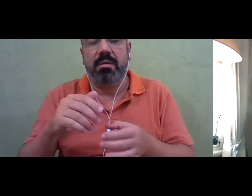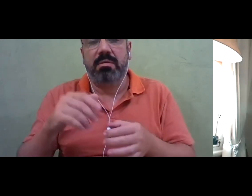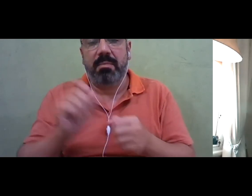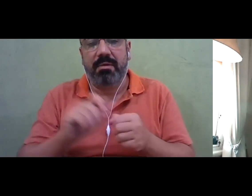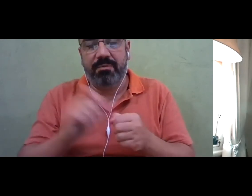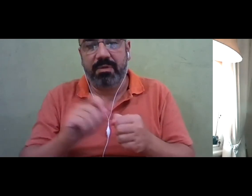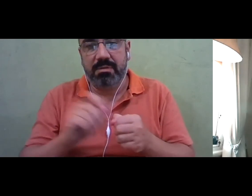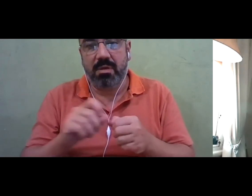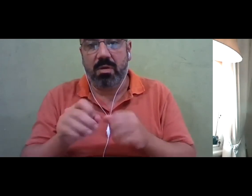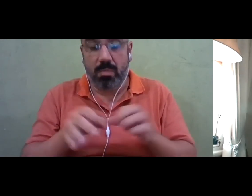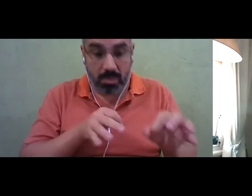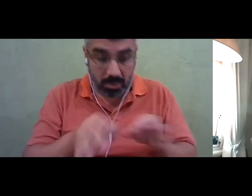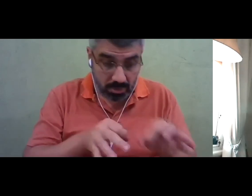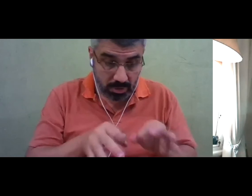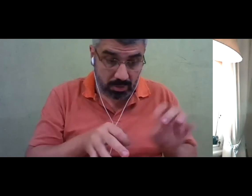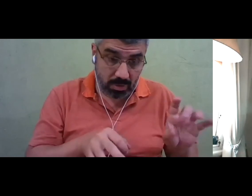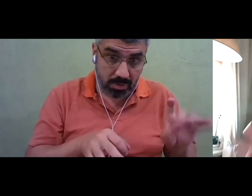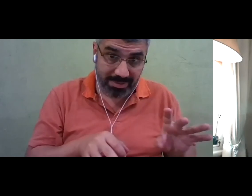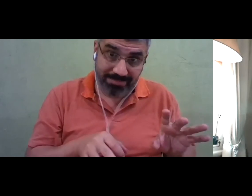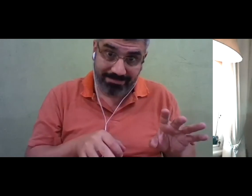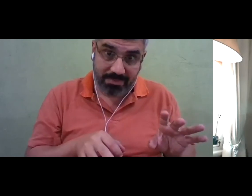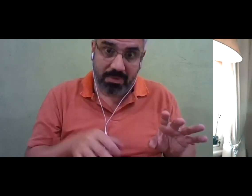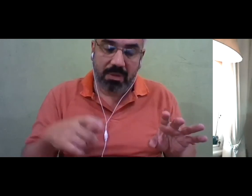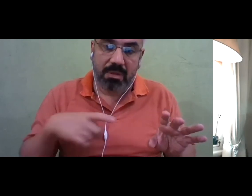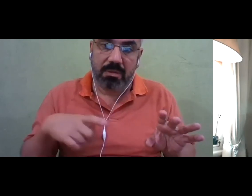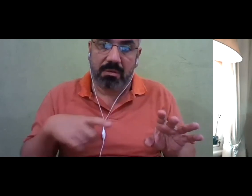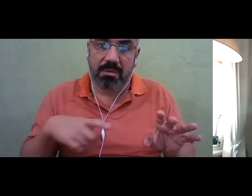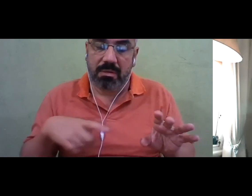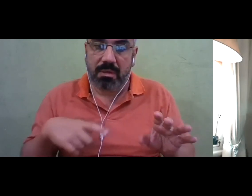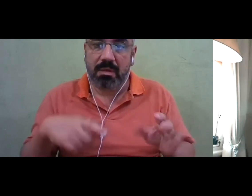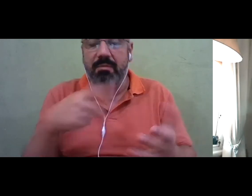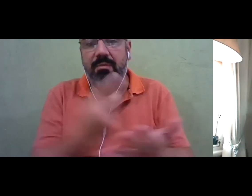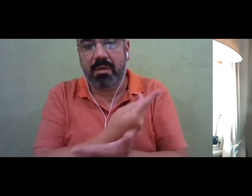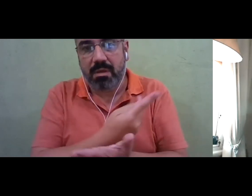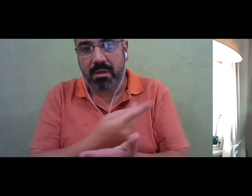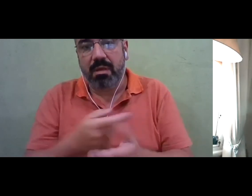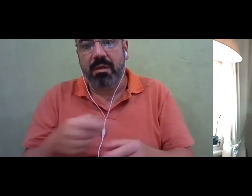launched continuously out of one world in order to change the world into something different.